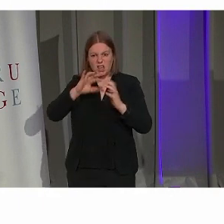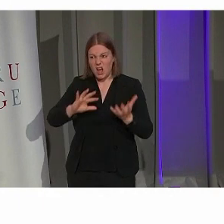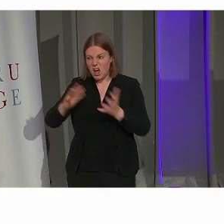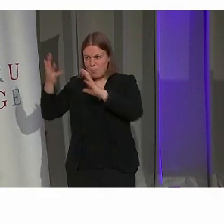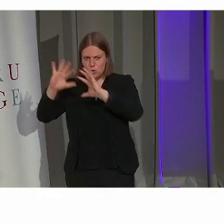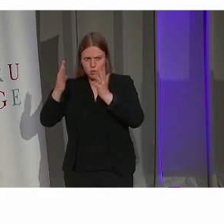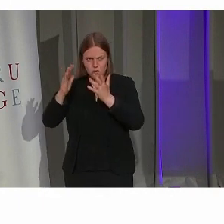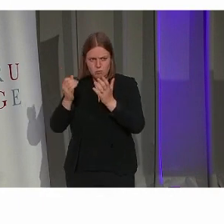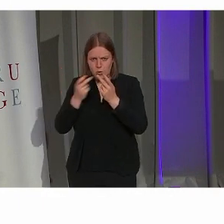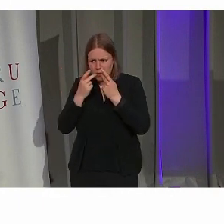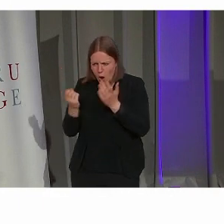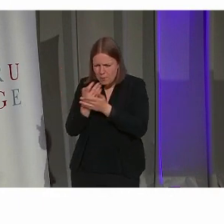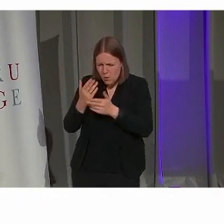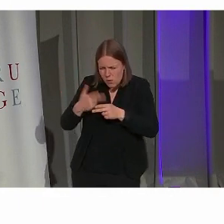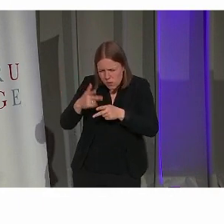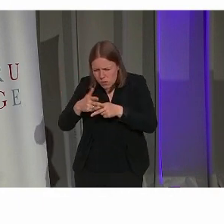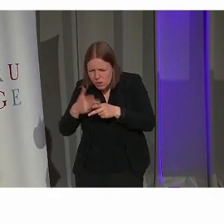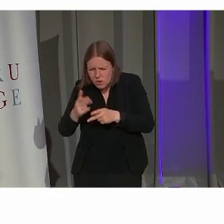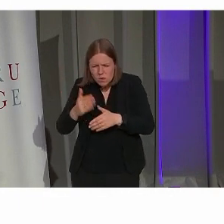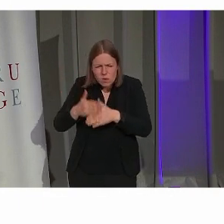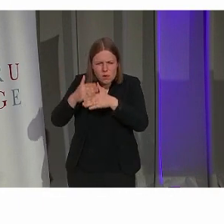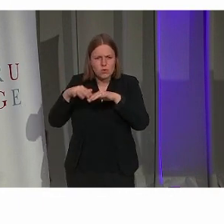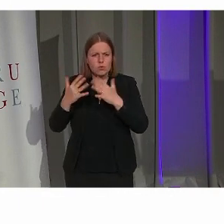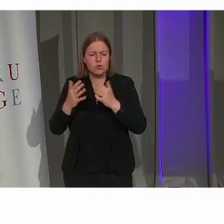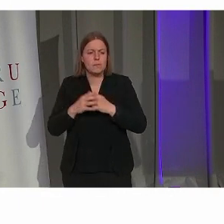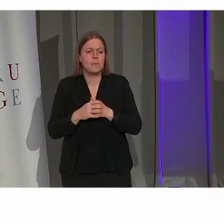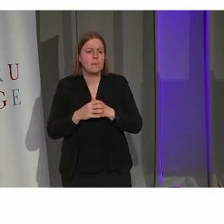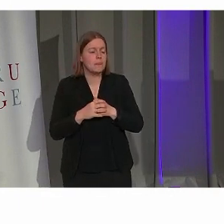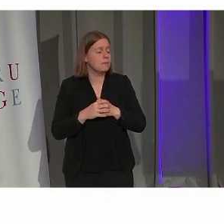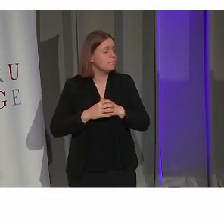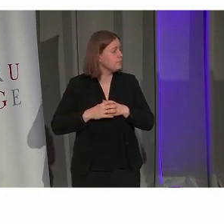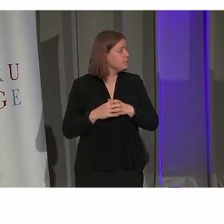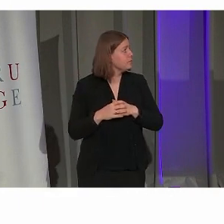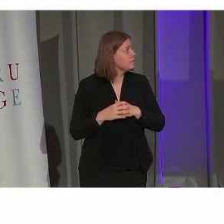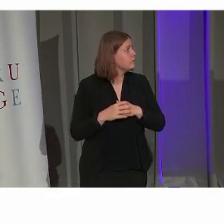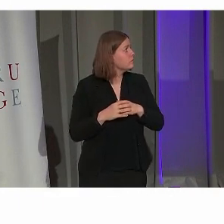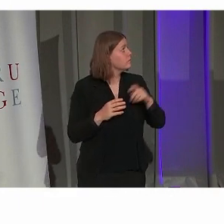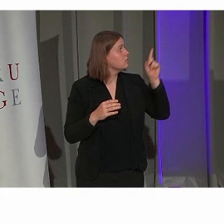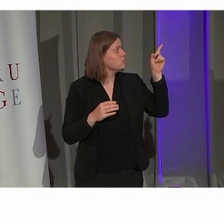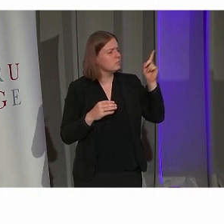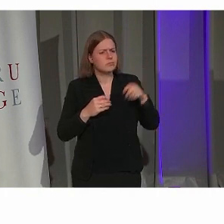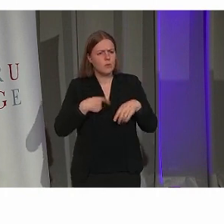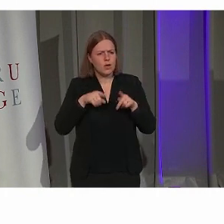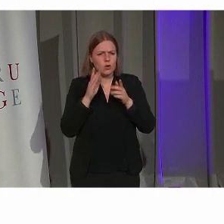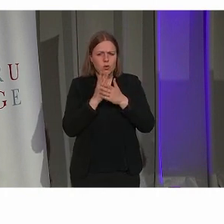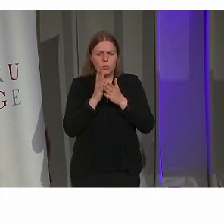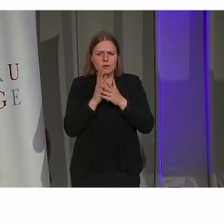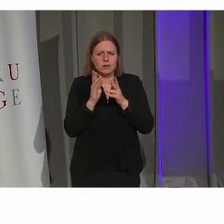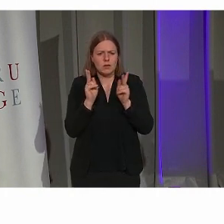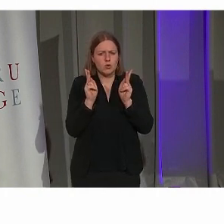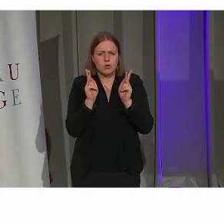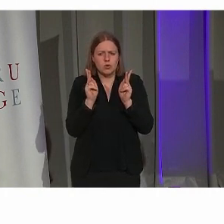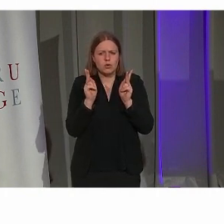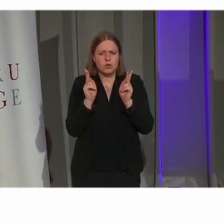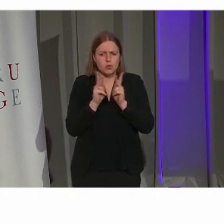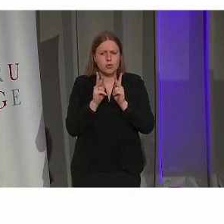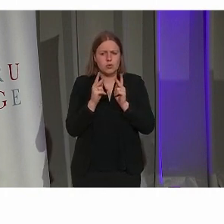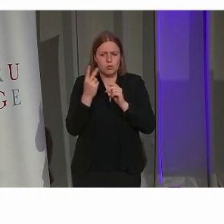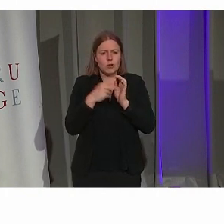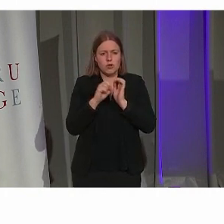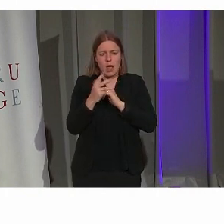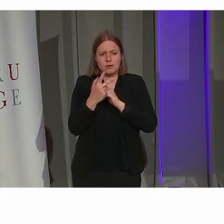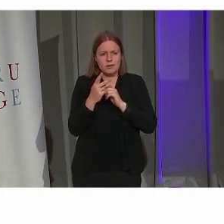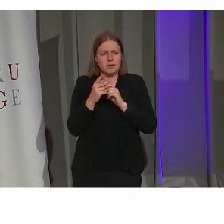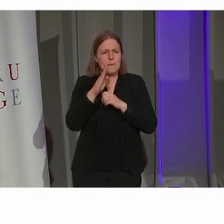In 2019, the Architecture for All Work program presented a small exhibition at the UIA International Forum